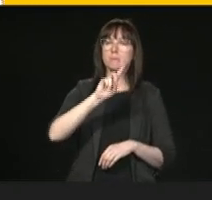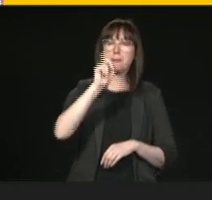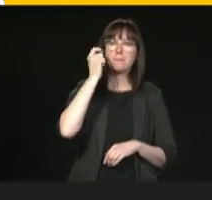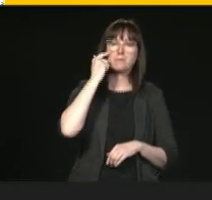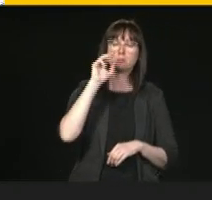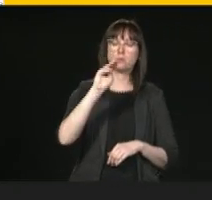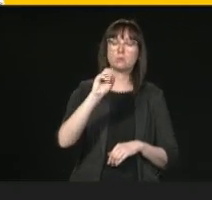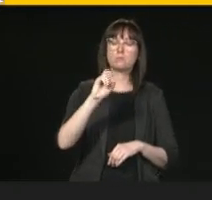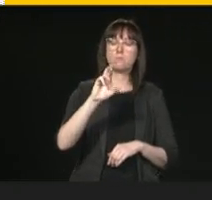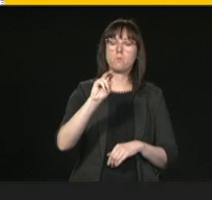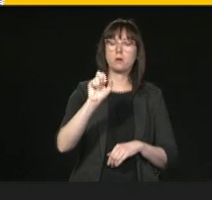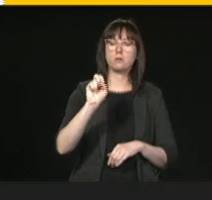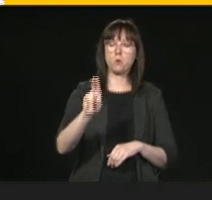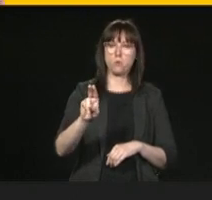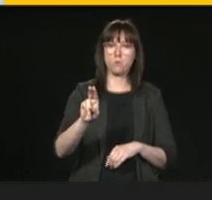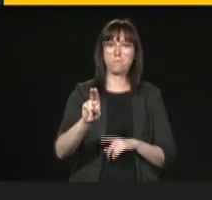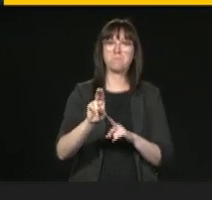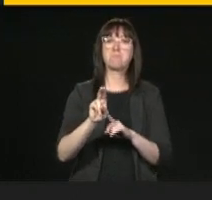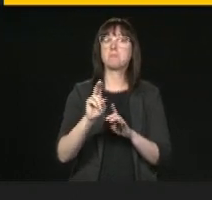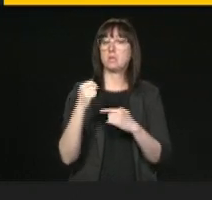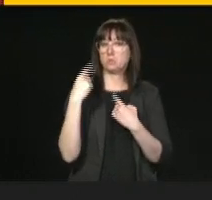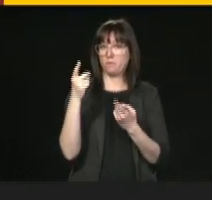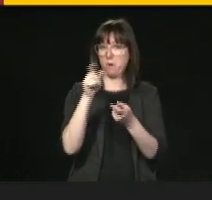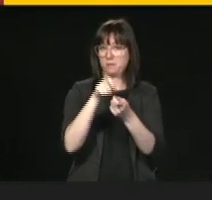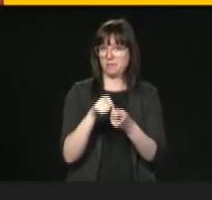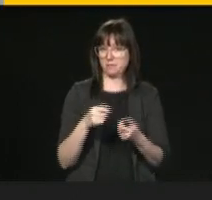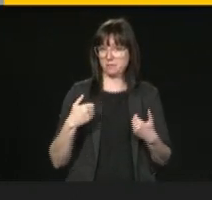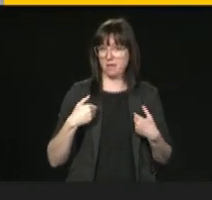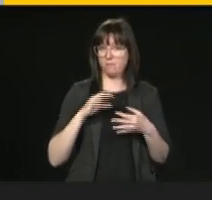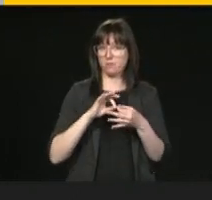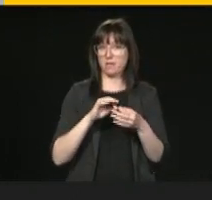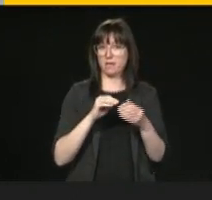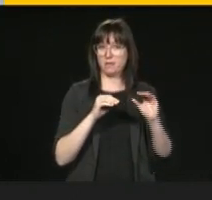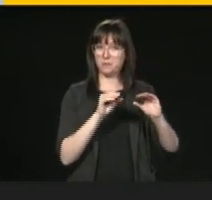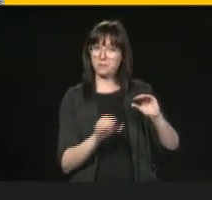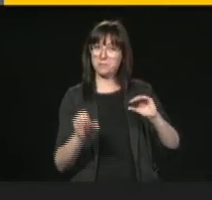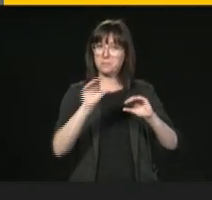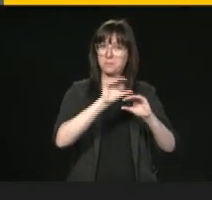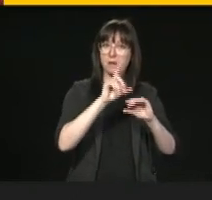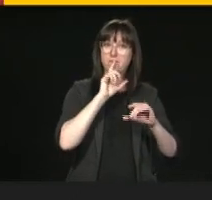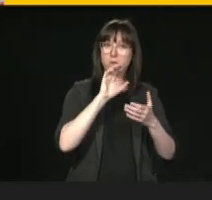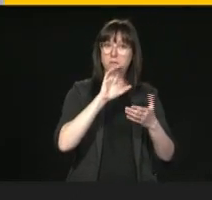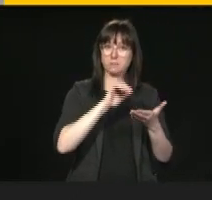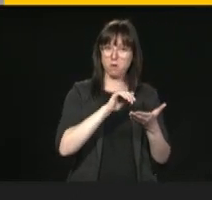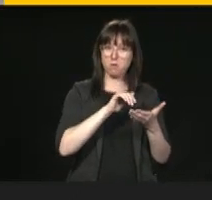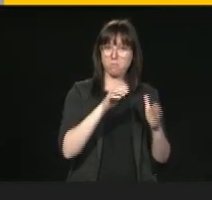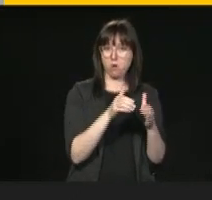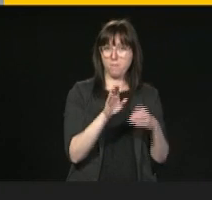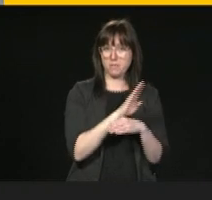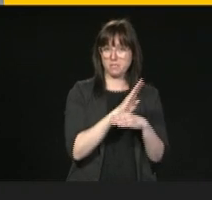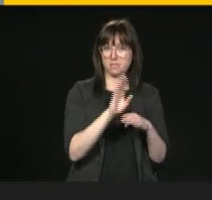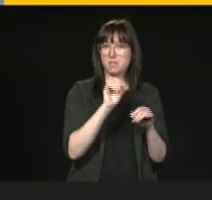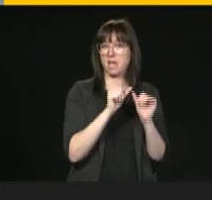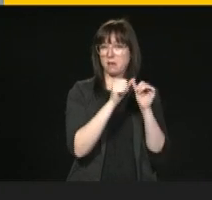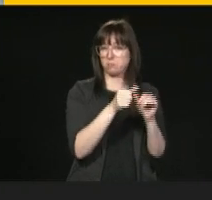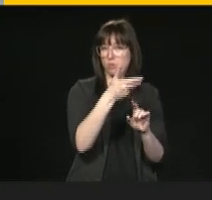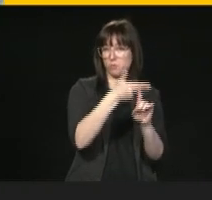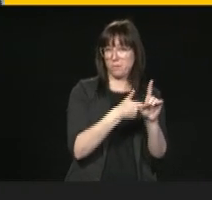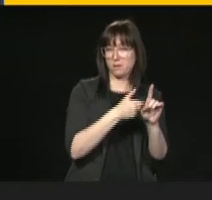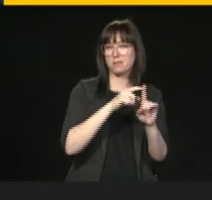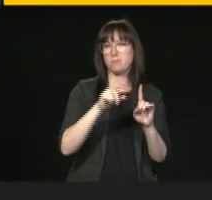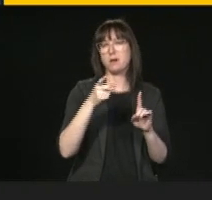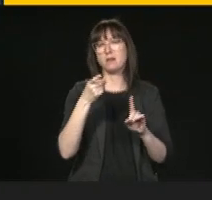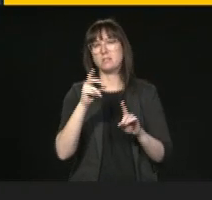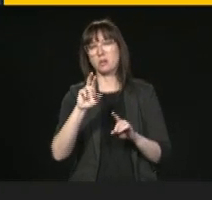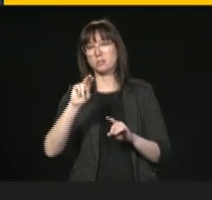from the wage subsidy plan say that small businesses can access it for 3 months. But earlier, Dr. New said that this could go on for many months is what we're